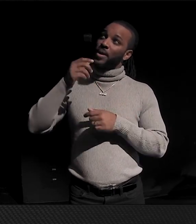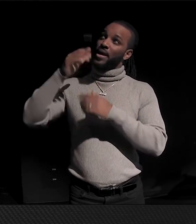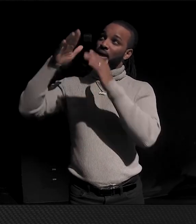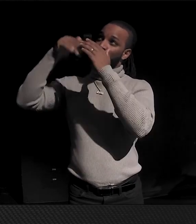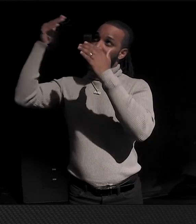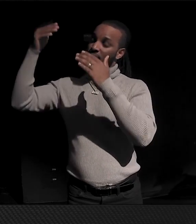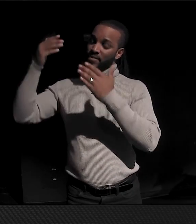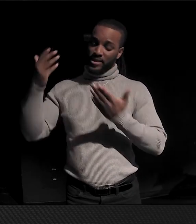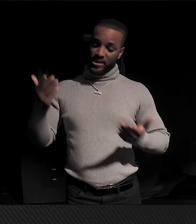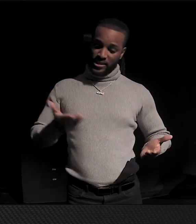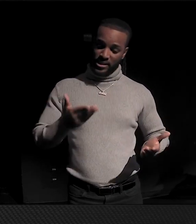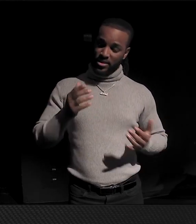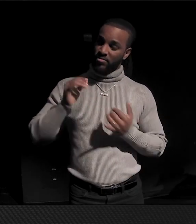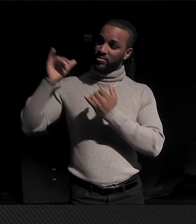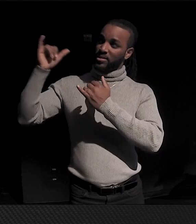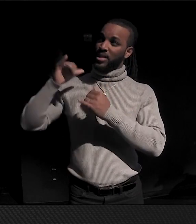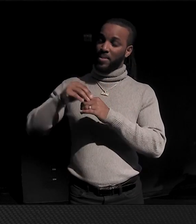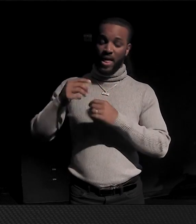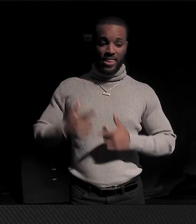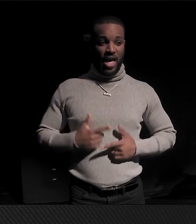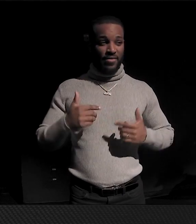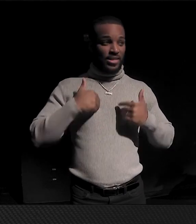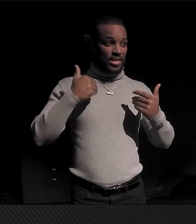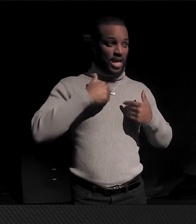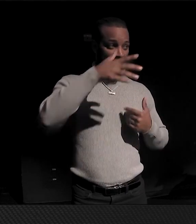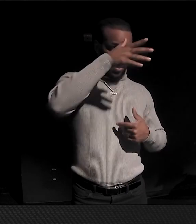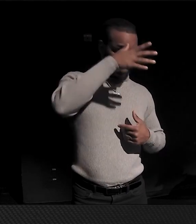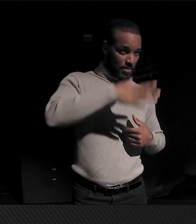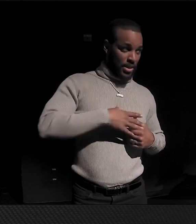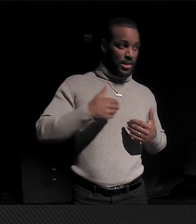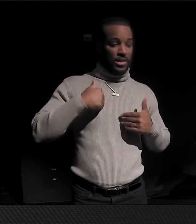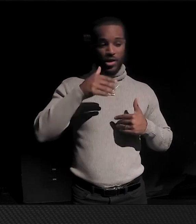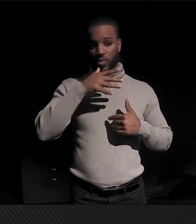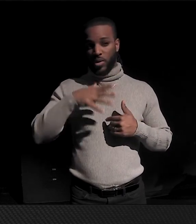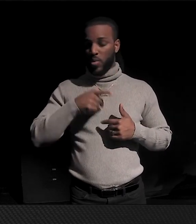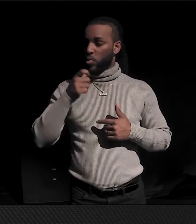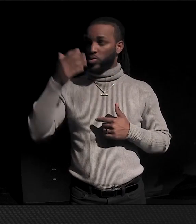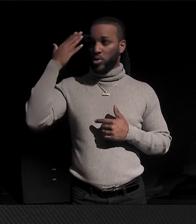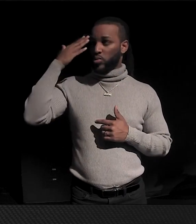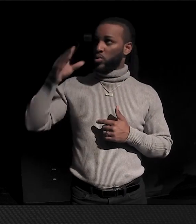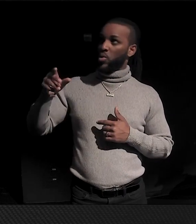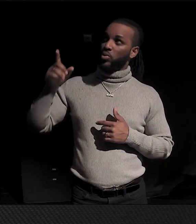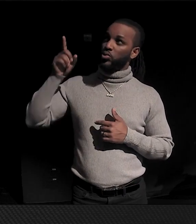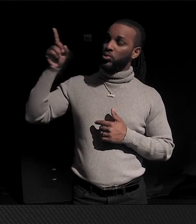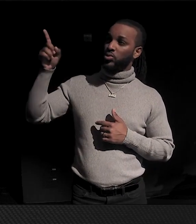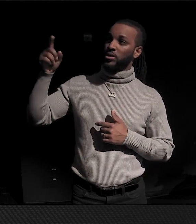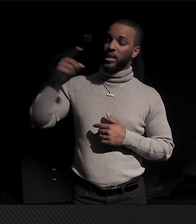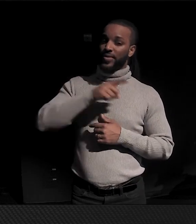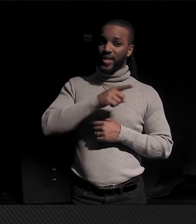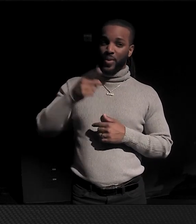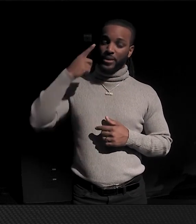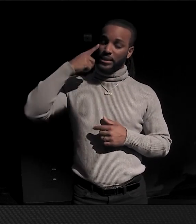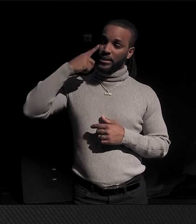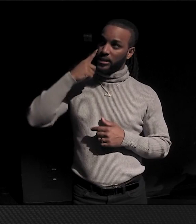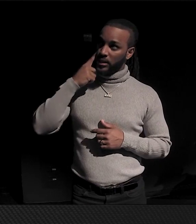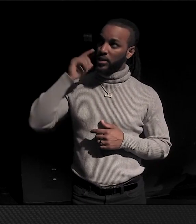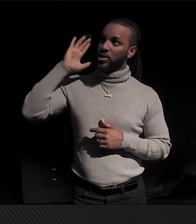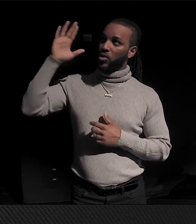heaven in the lives of the young men and women that don't know you that I'm in relationship with, that they would see your love, see your